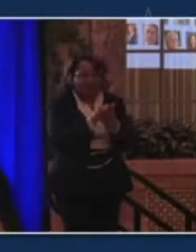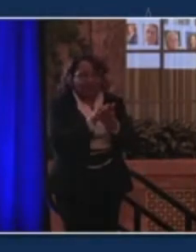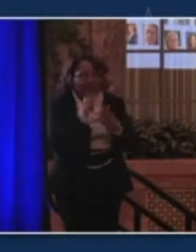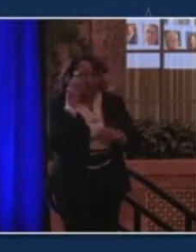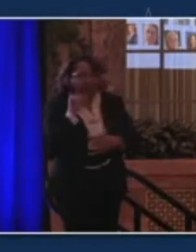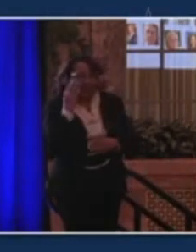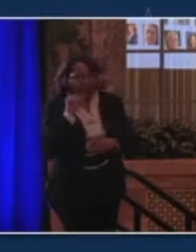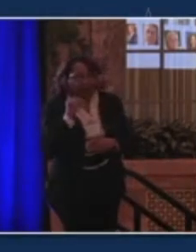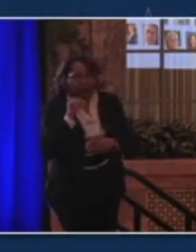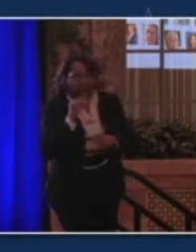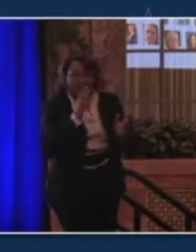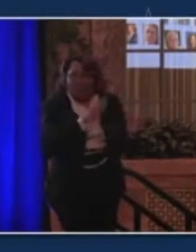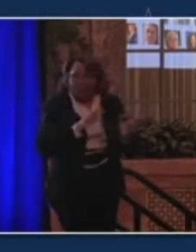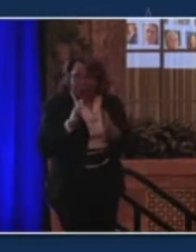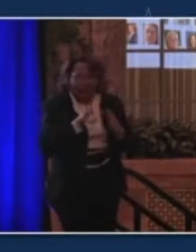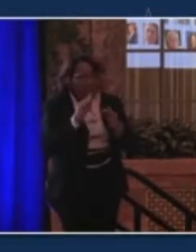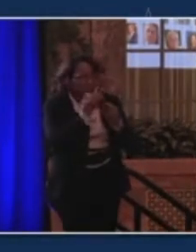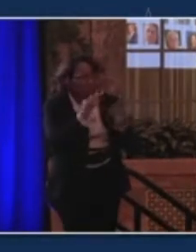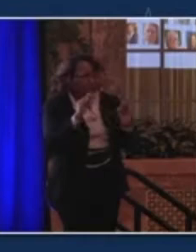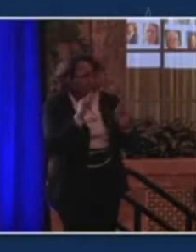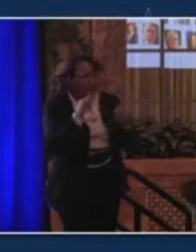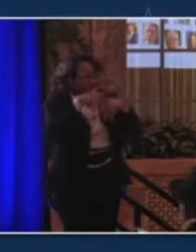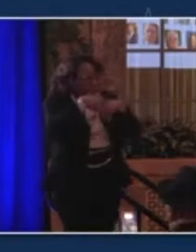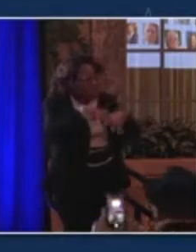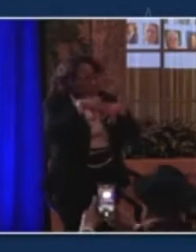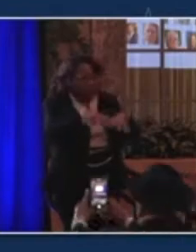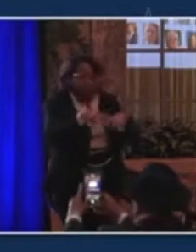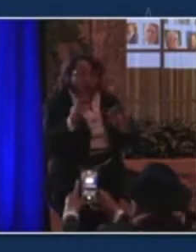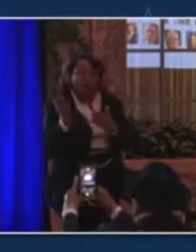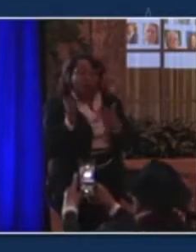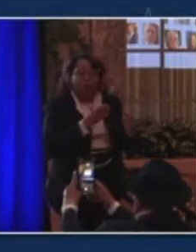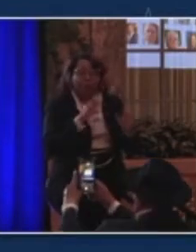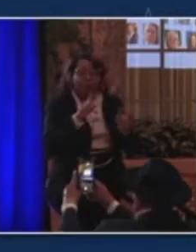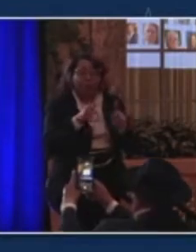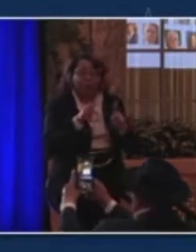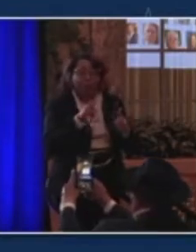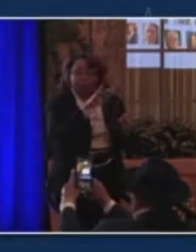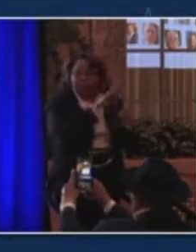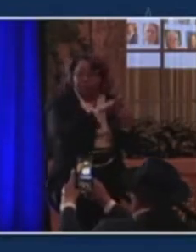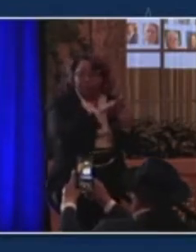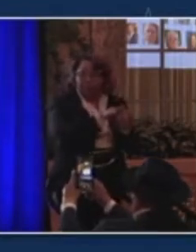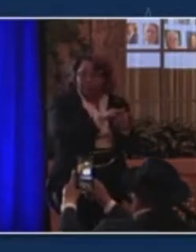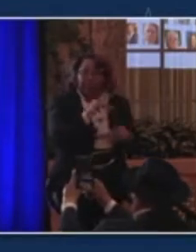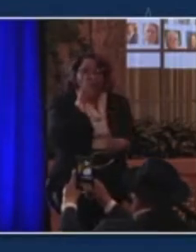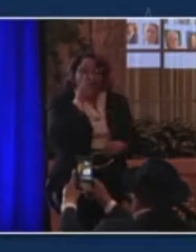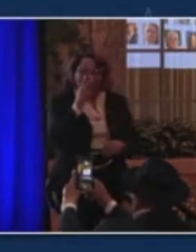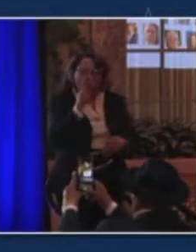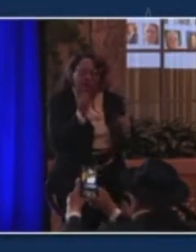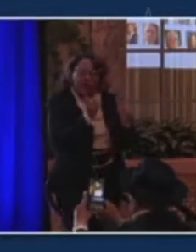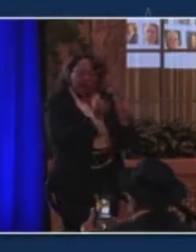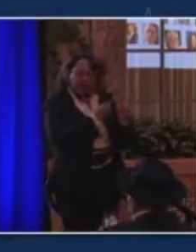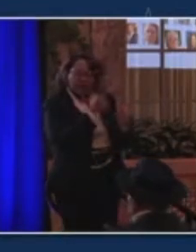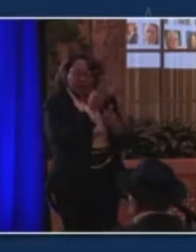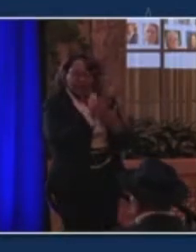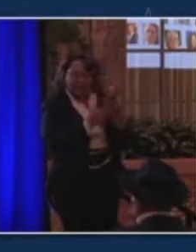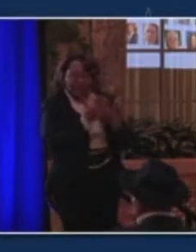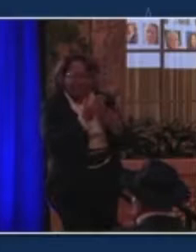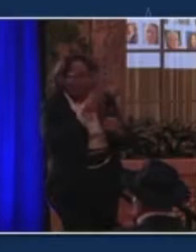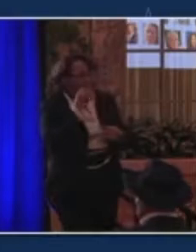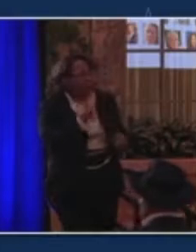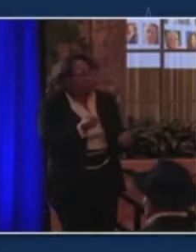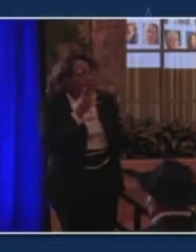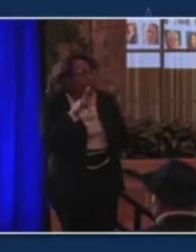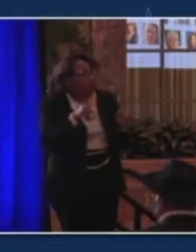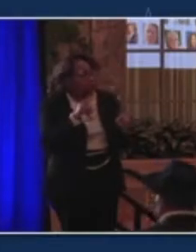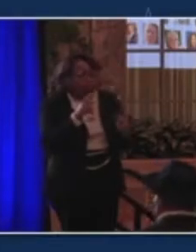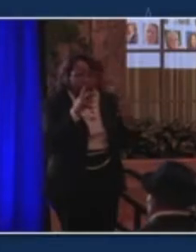Organizing freedom rides, where we took people by the busloads to the polls, I saw firsthand that there were so many people who wanted to